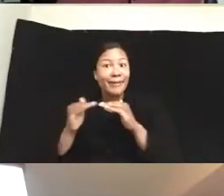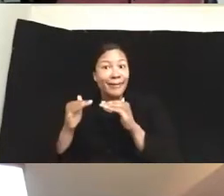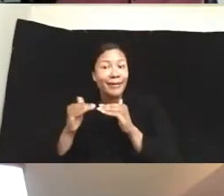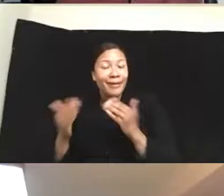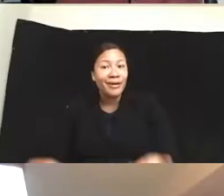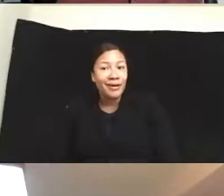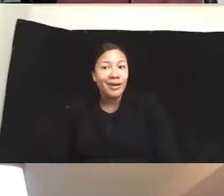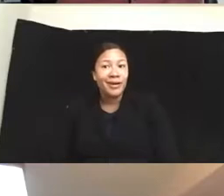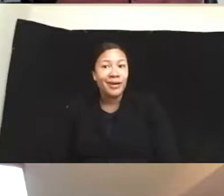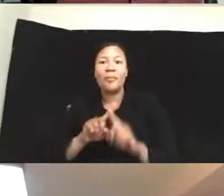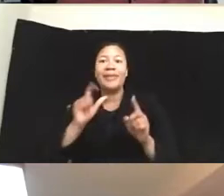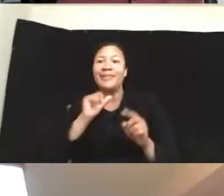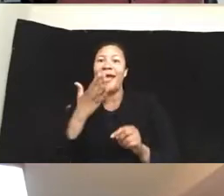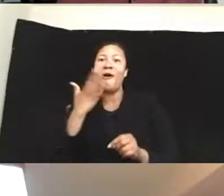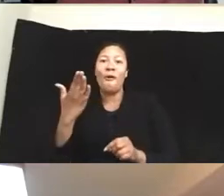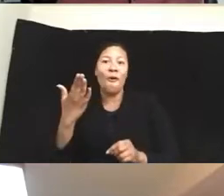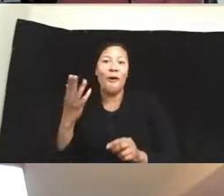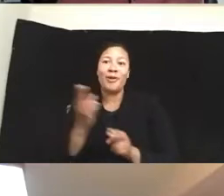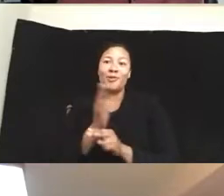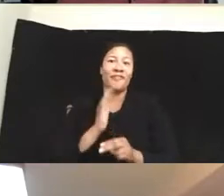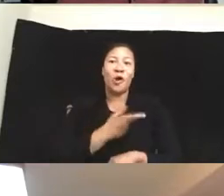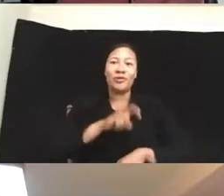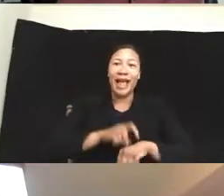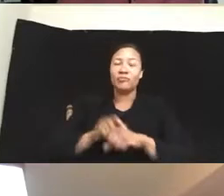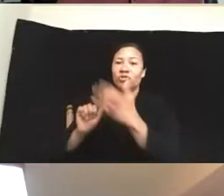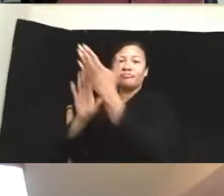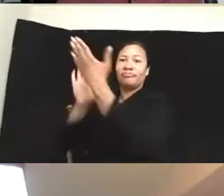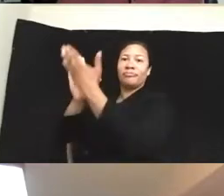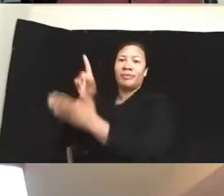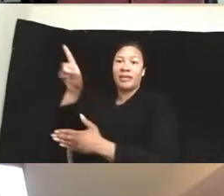it's not a good use of use of our time. I encourage folks to vote.